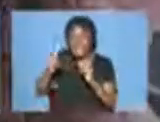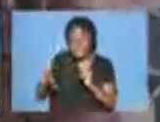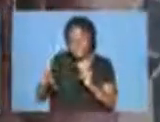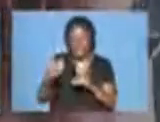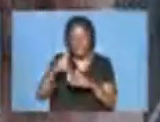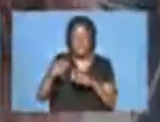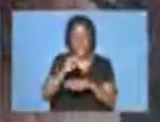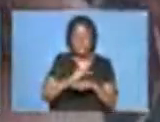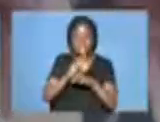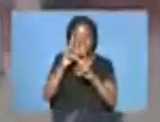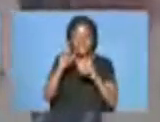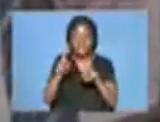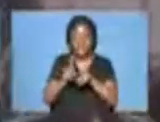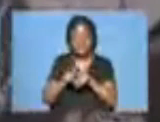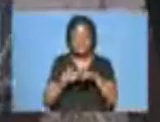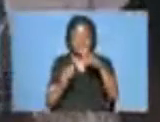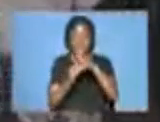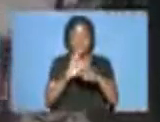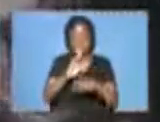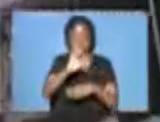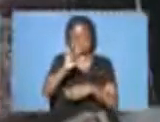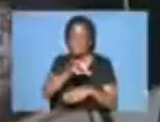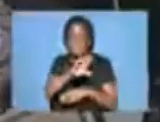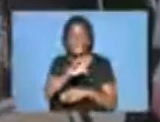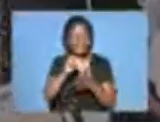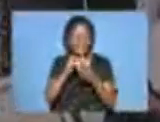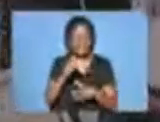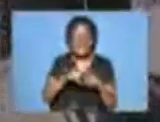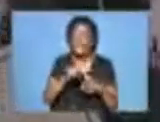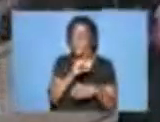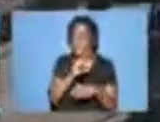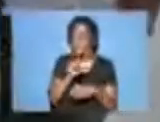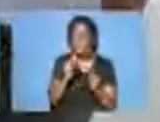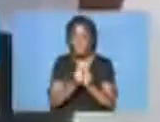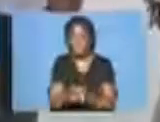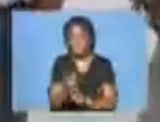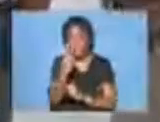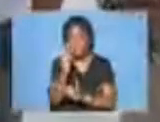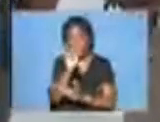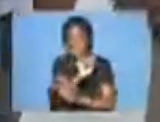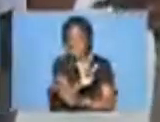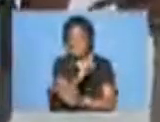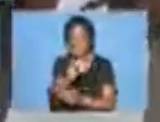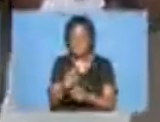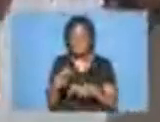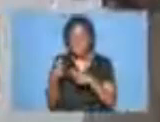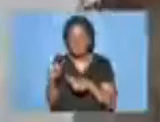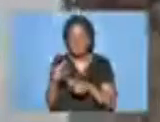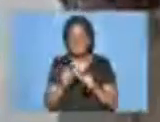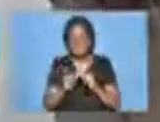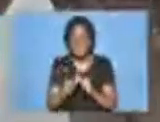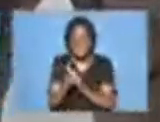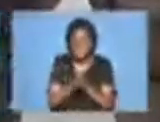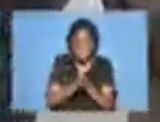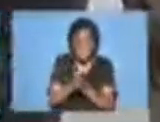securing the title as the top BJC student in 2020 with 12 A's. He credits his continued drive to his mother and grandmother,